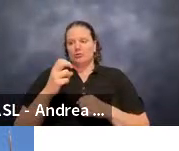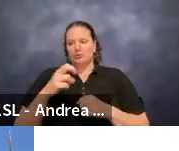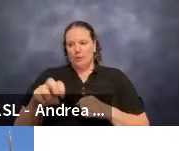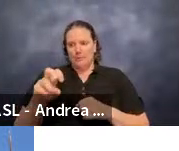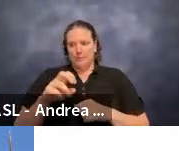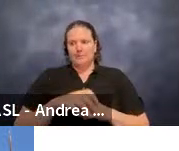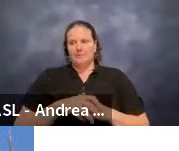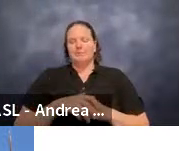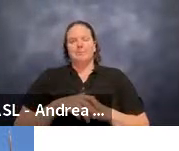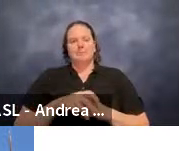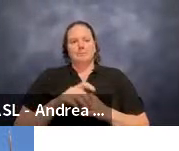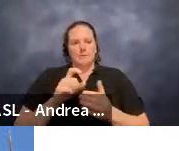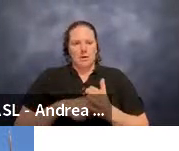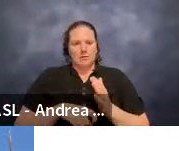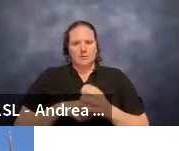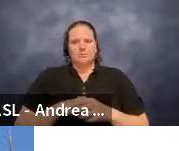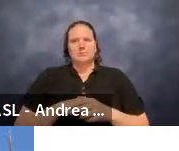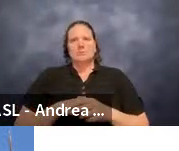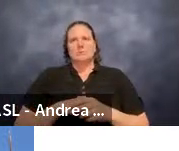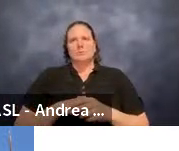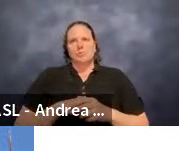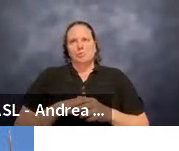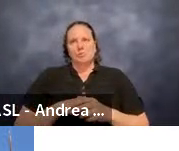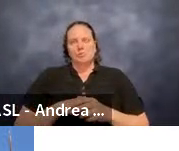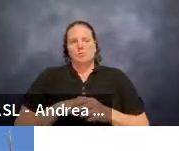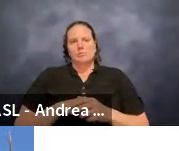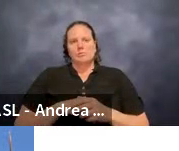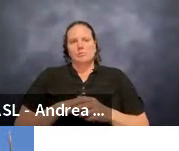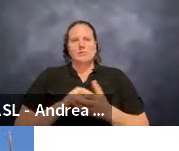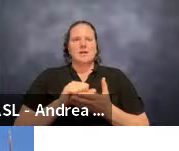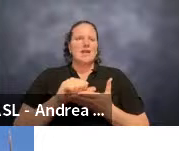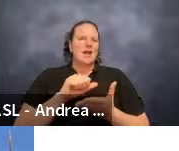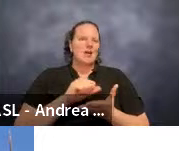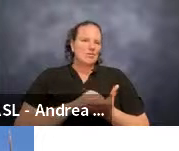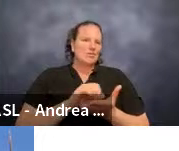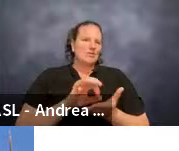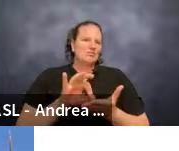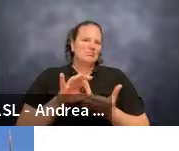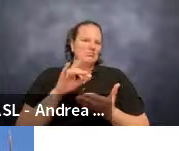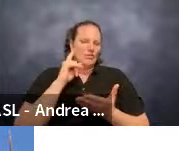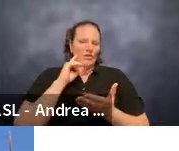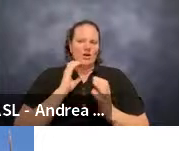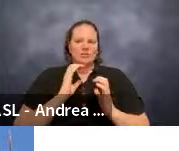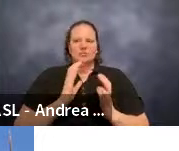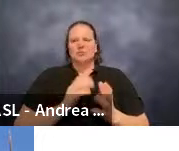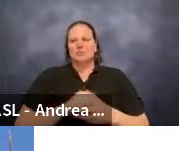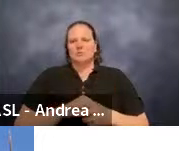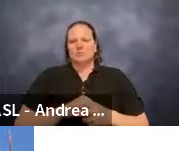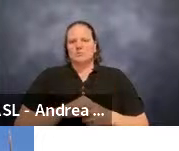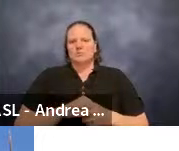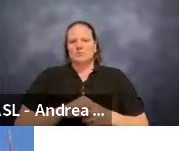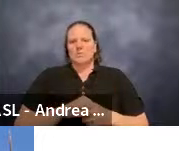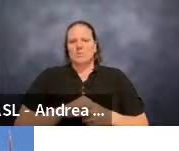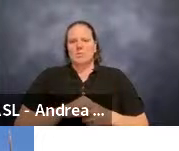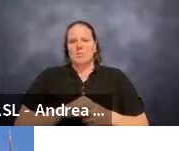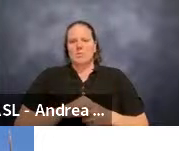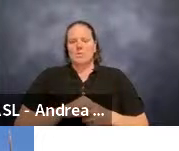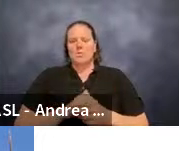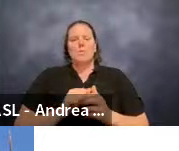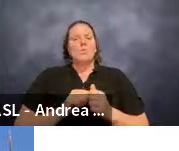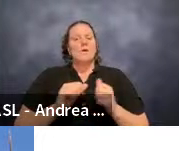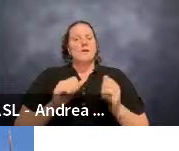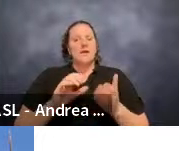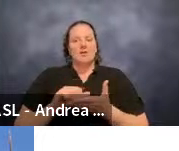cost, and it does the accounting with our customer. But those without an account, as I mentioned,